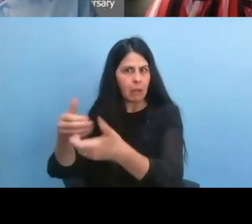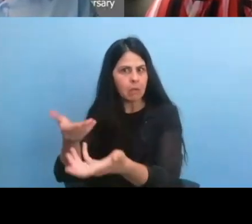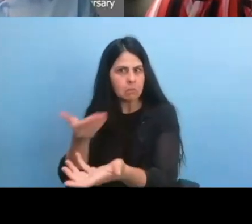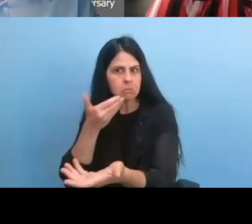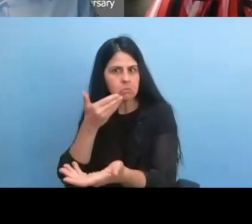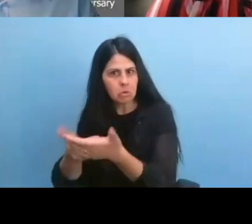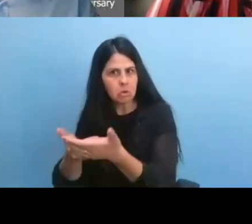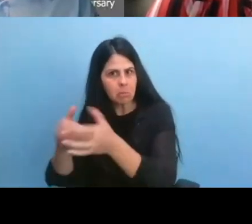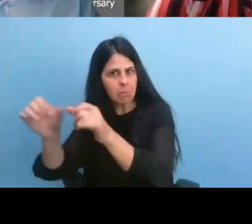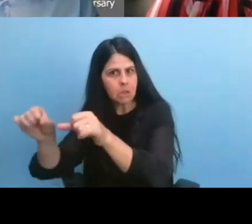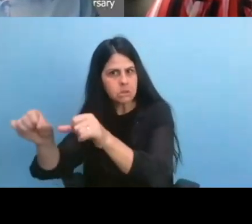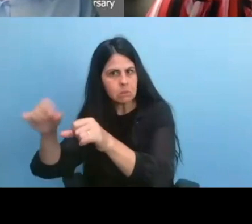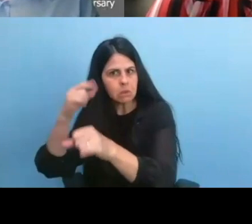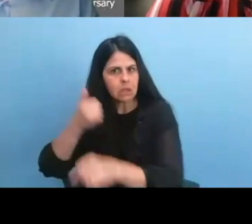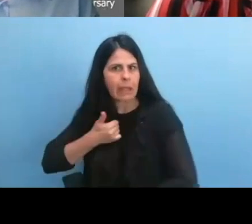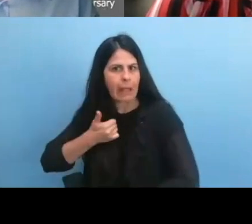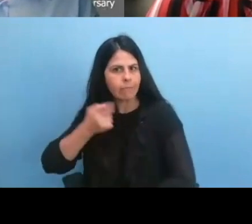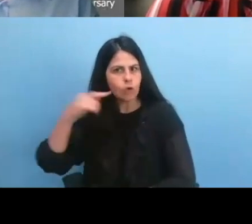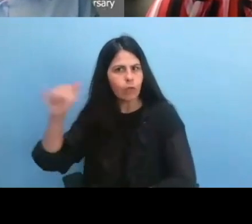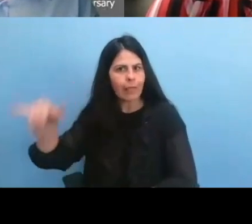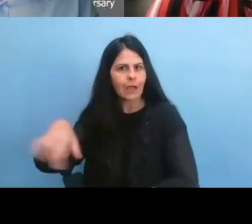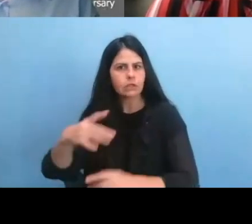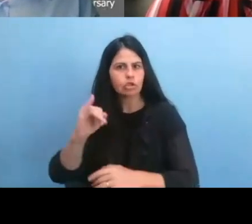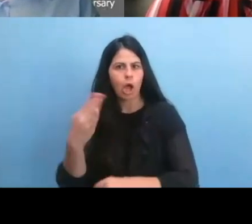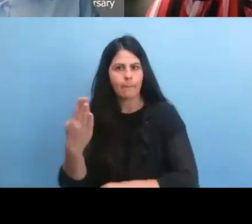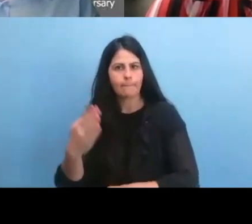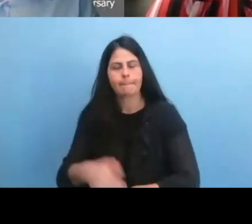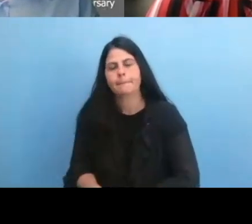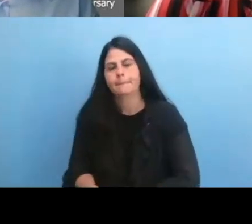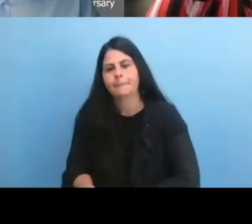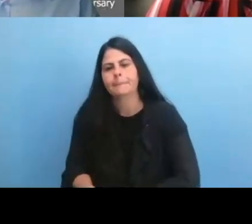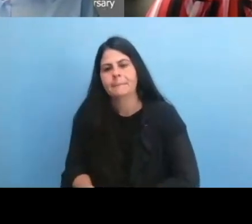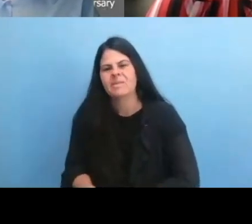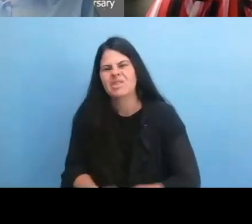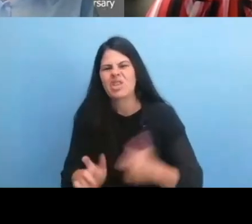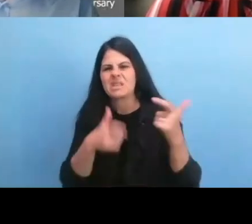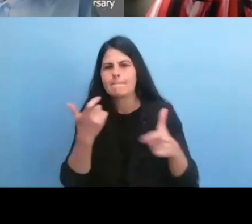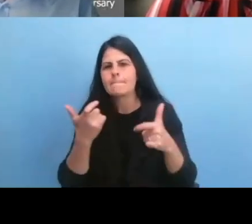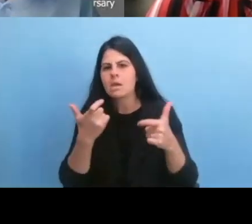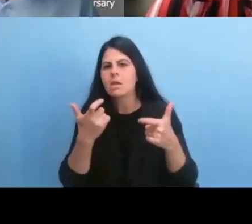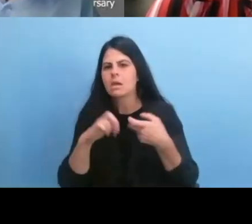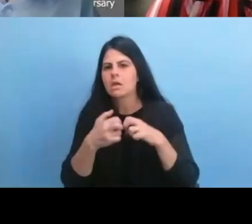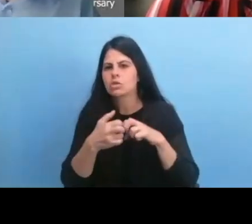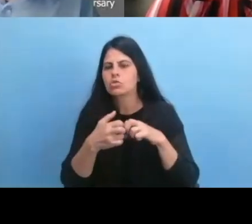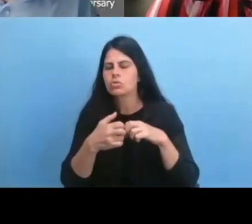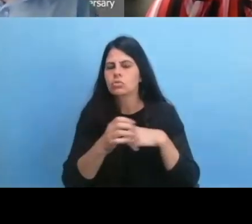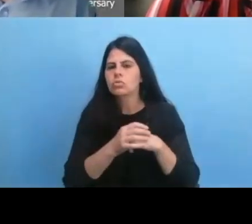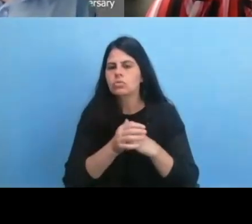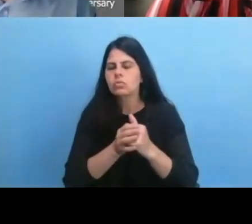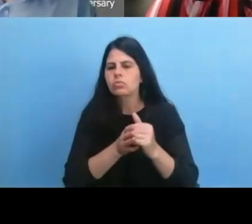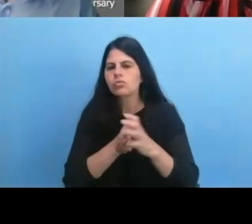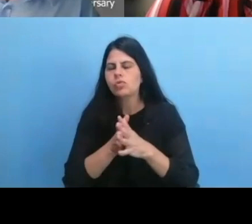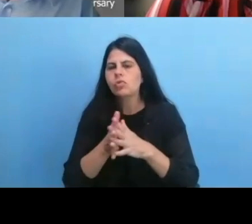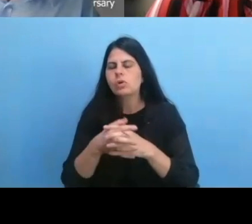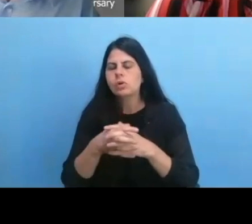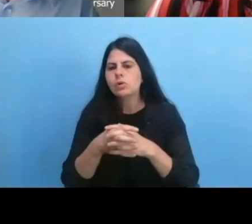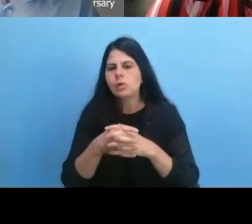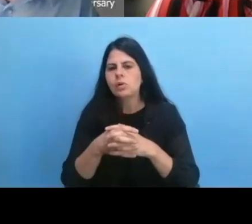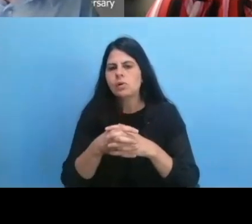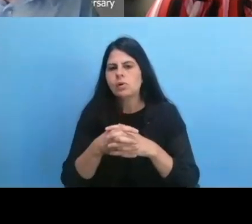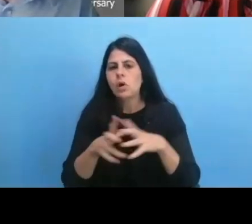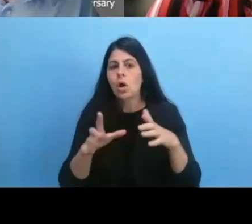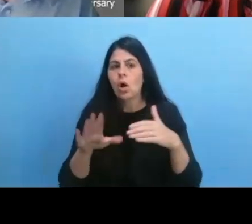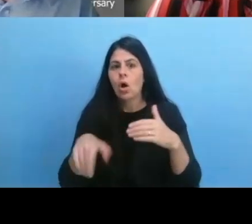that, I think, to me, is a big issue that I think it's easy to lose track of, because we get, and we all do this, we get trapped in